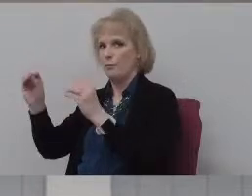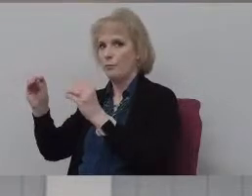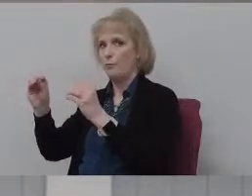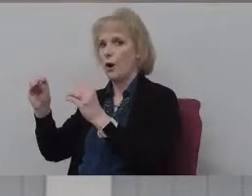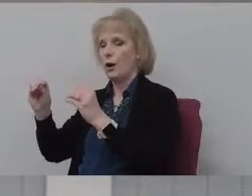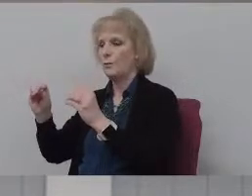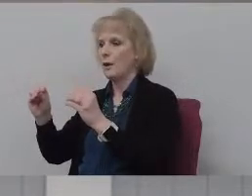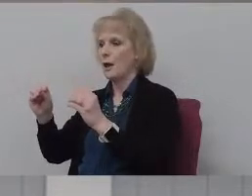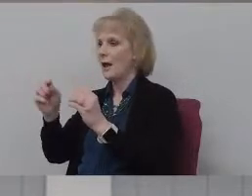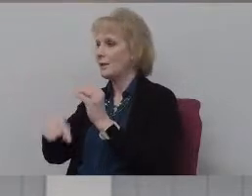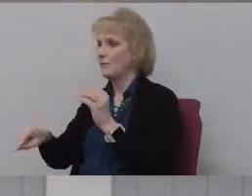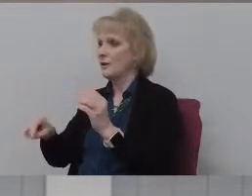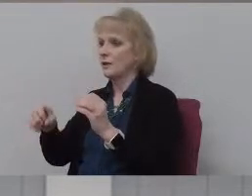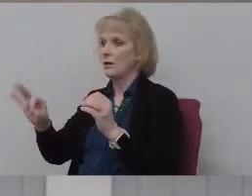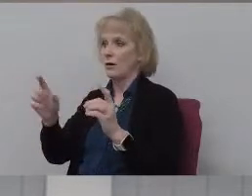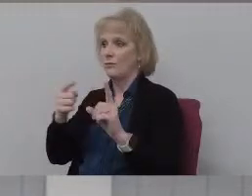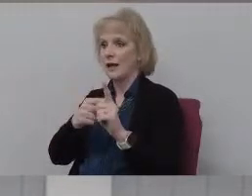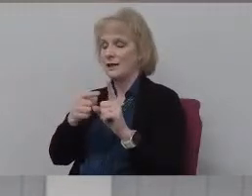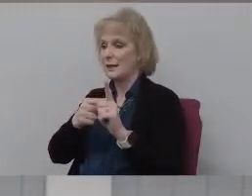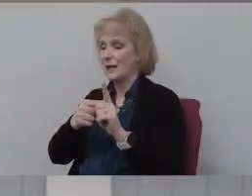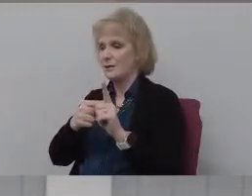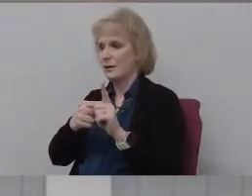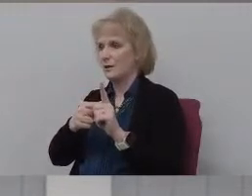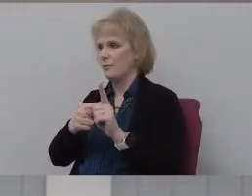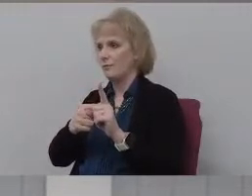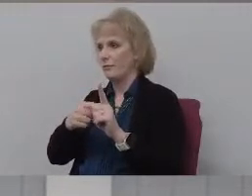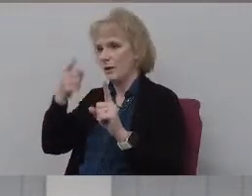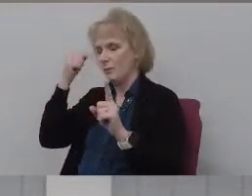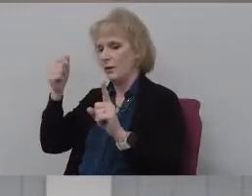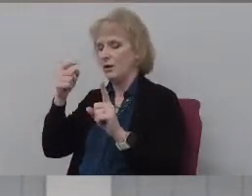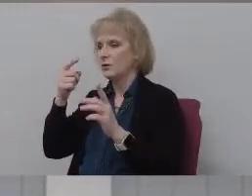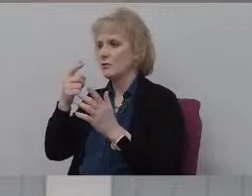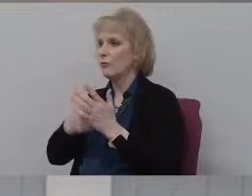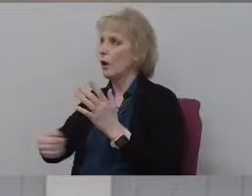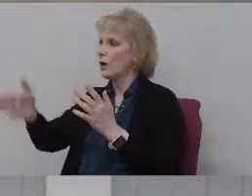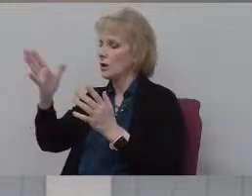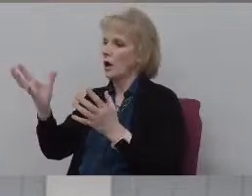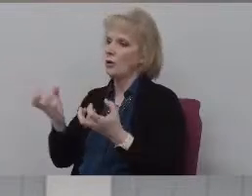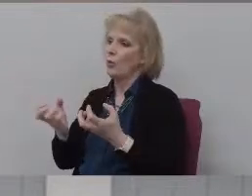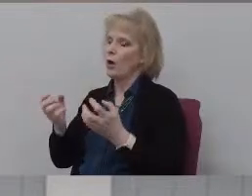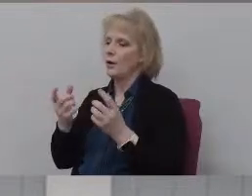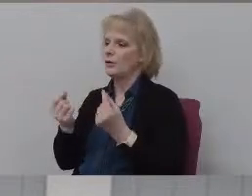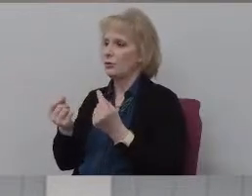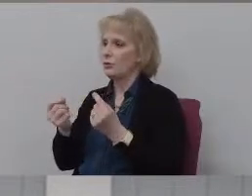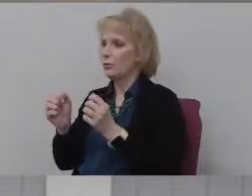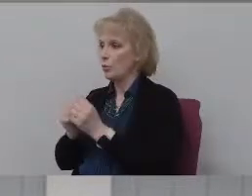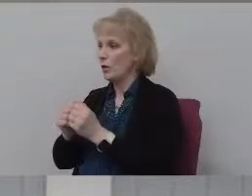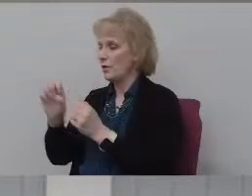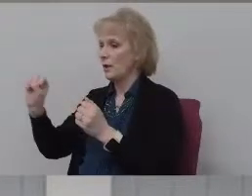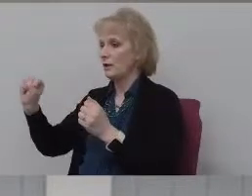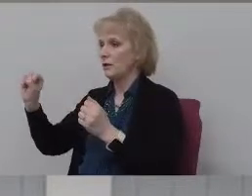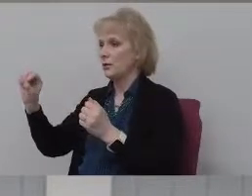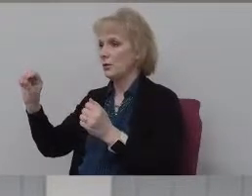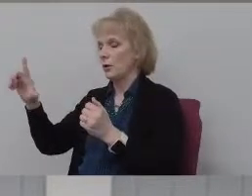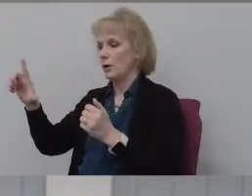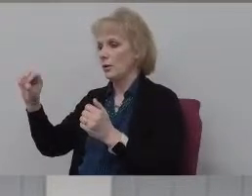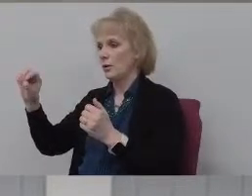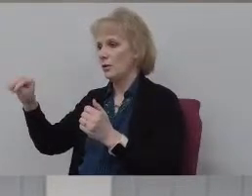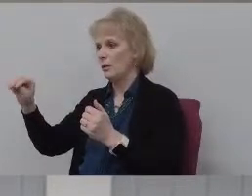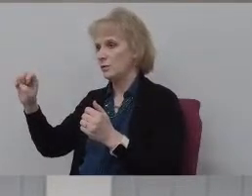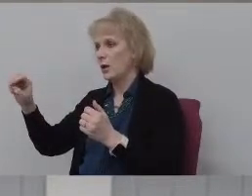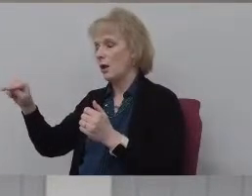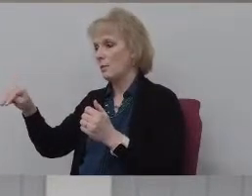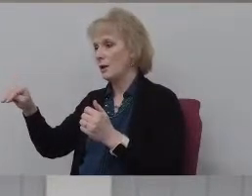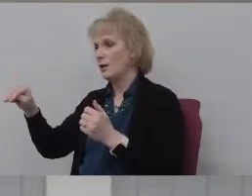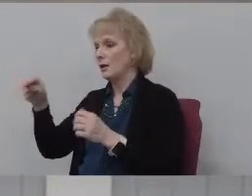Nathan the prophet. That Nathan took charge because of what God wanted to do with Solomon, because of the role that Solomon was going to play in the plan